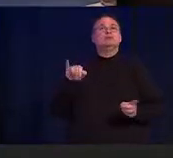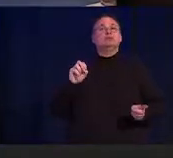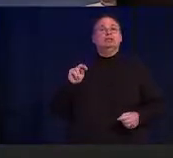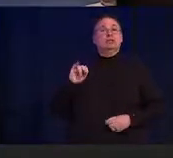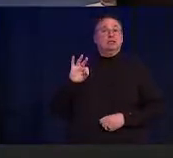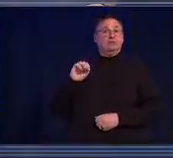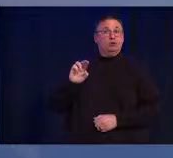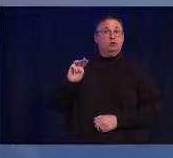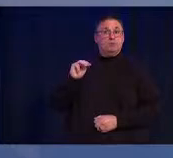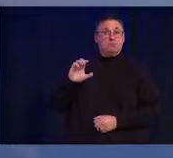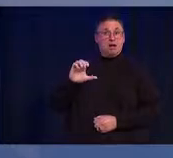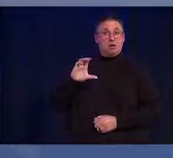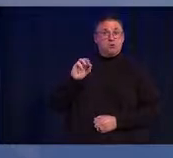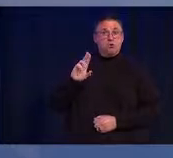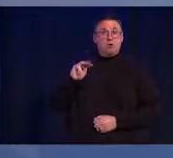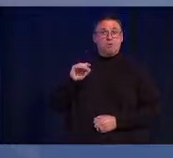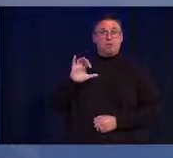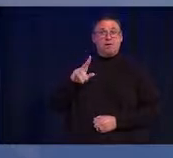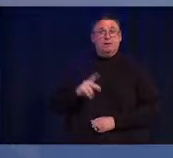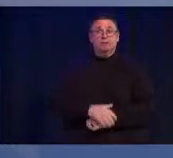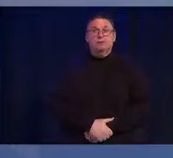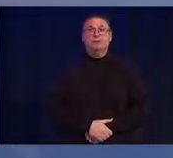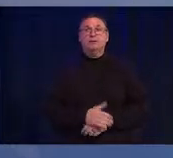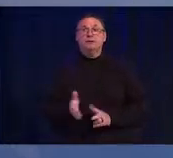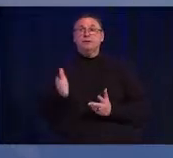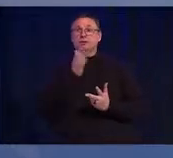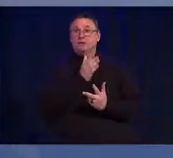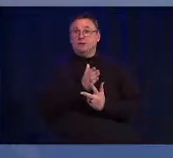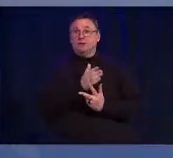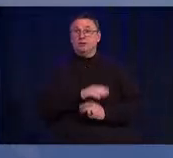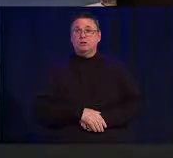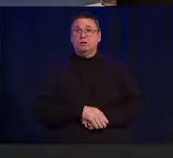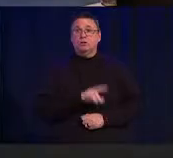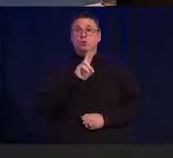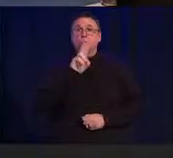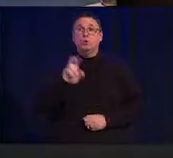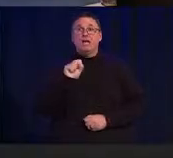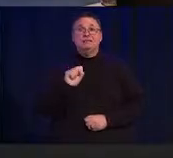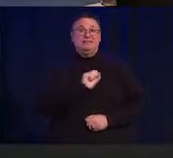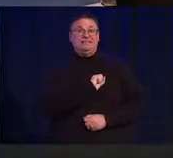The second candidate is current U.S. Senator, Republican Mike Braun.